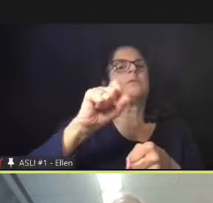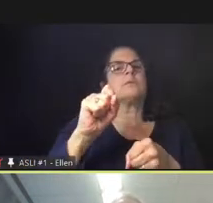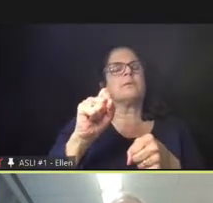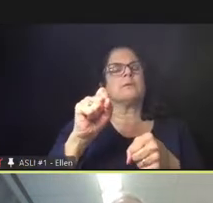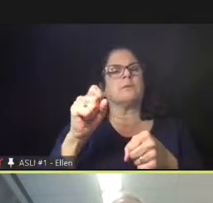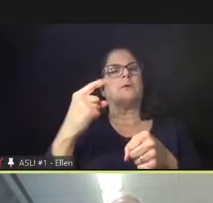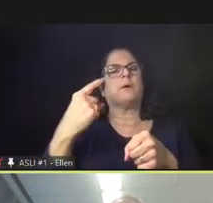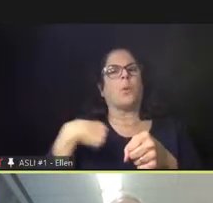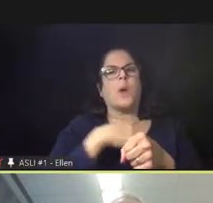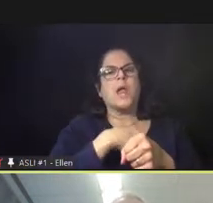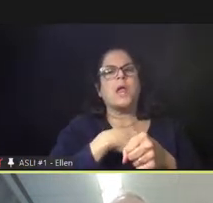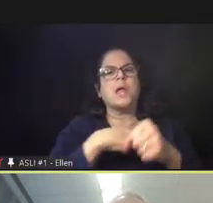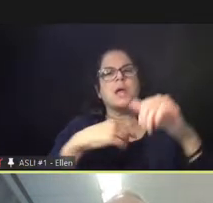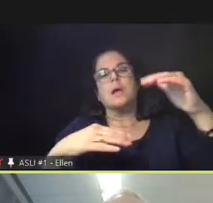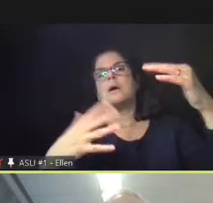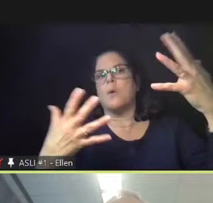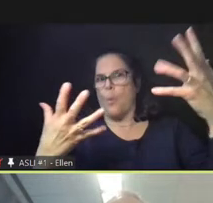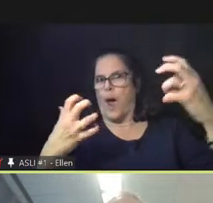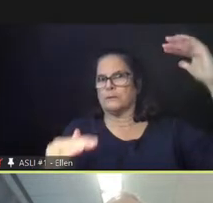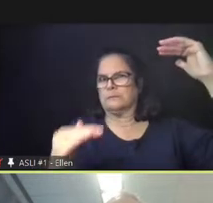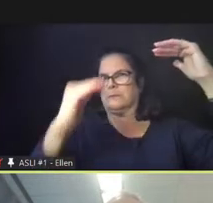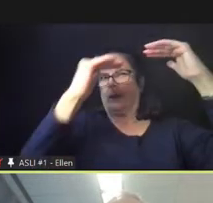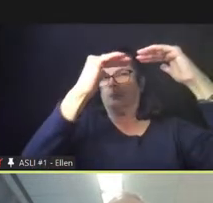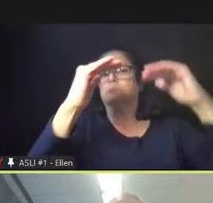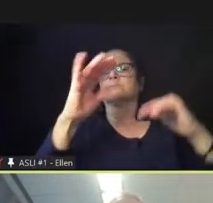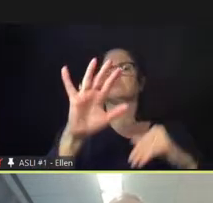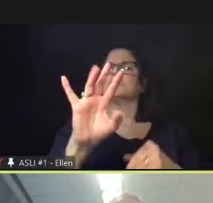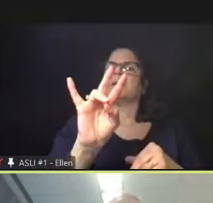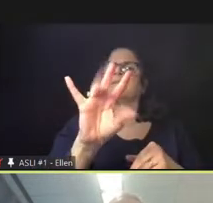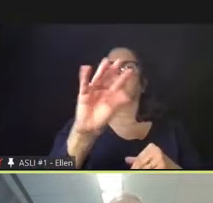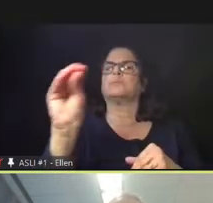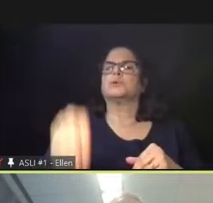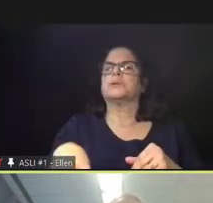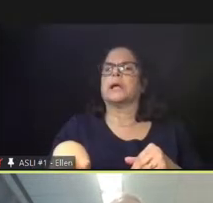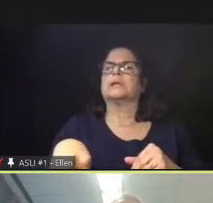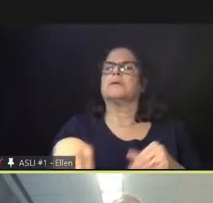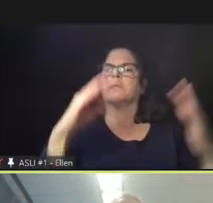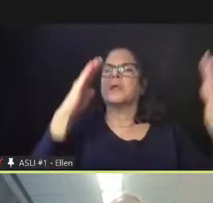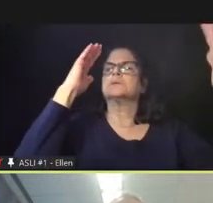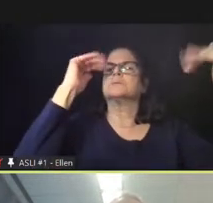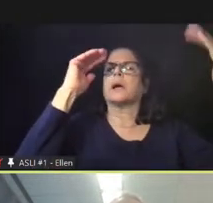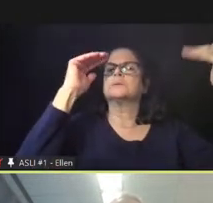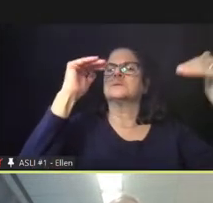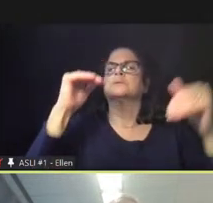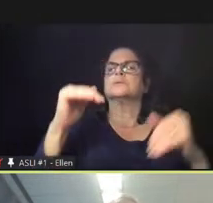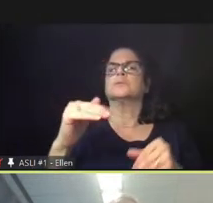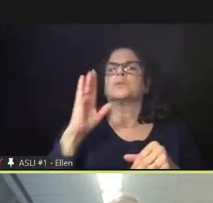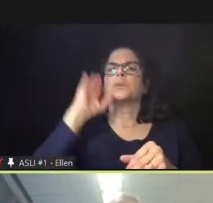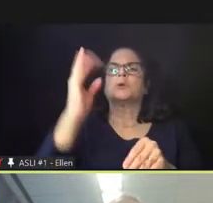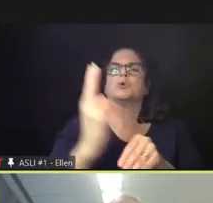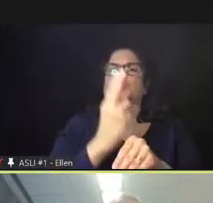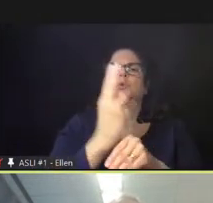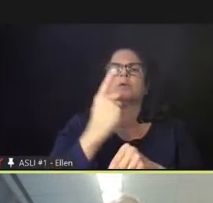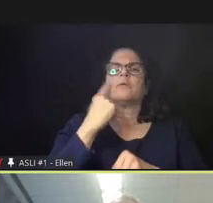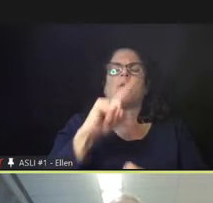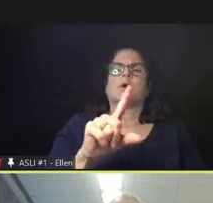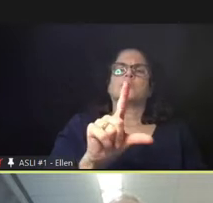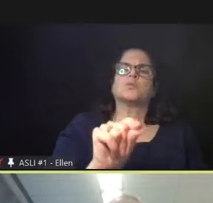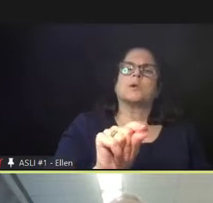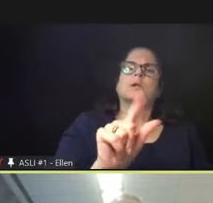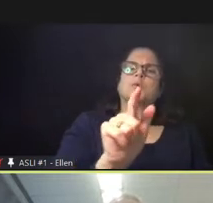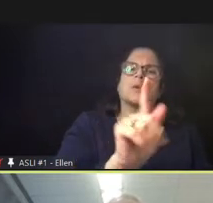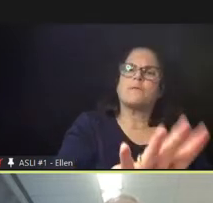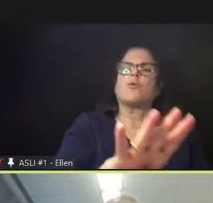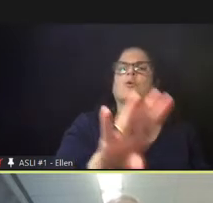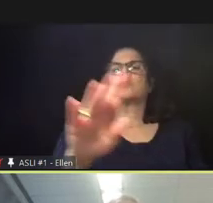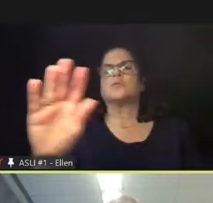up to the 75% of the expected volume for those years for 24 and 5. But again,